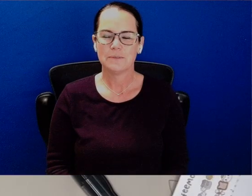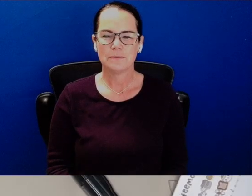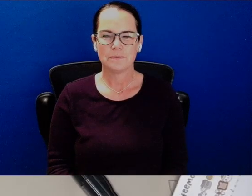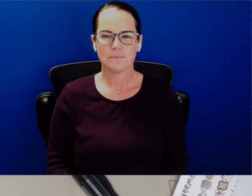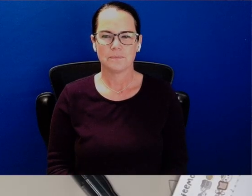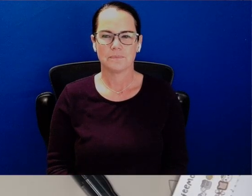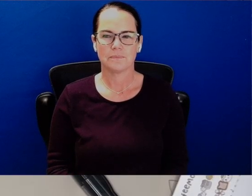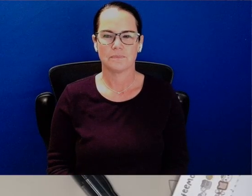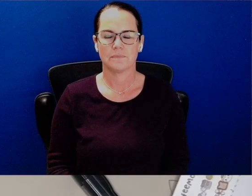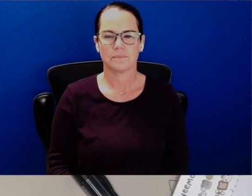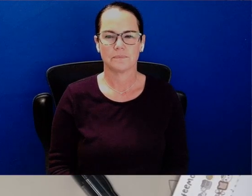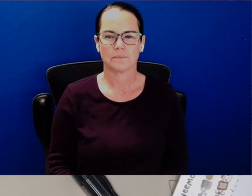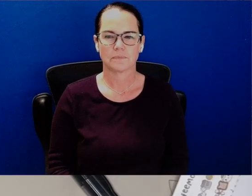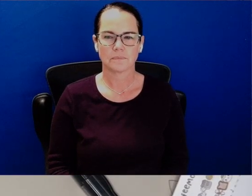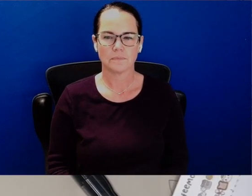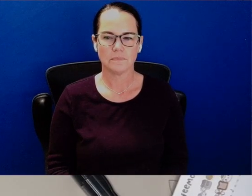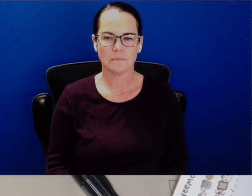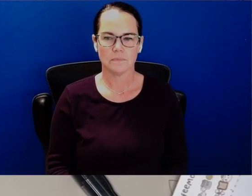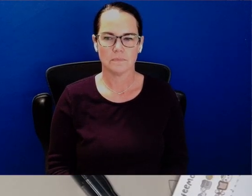So